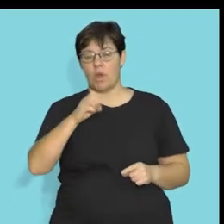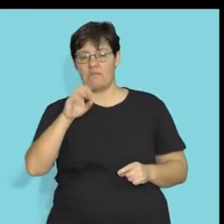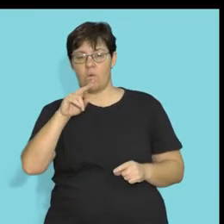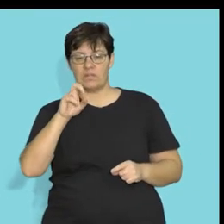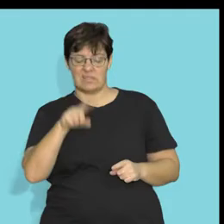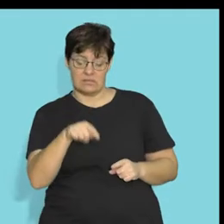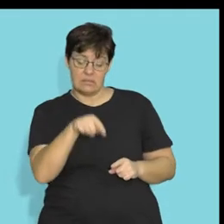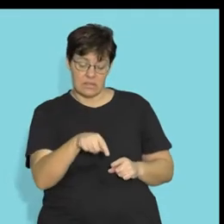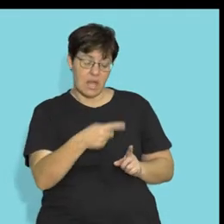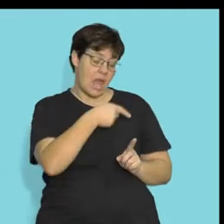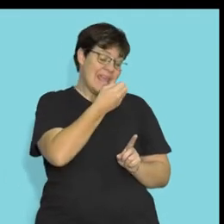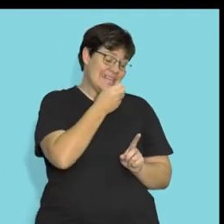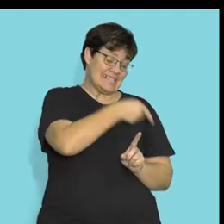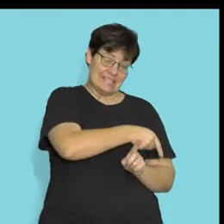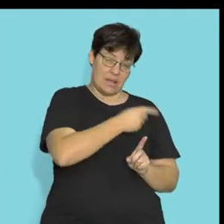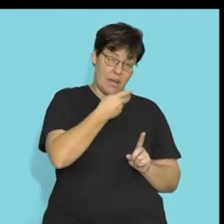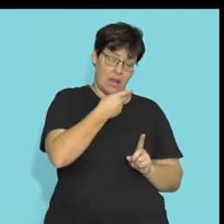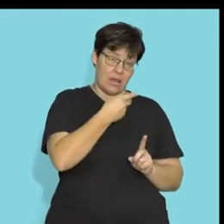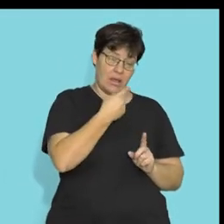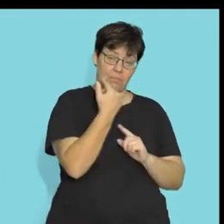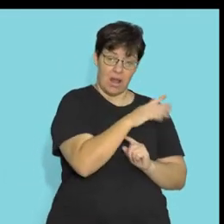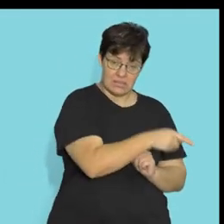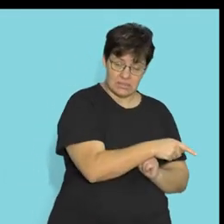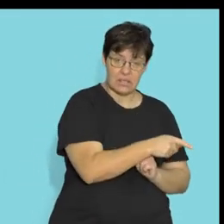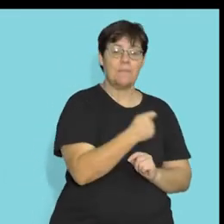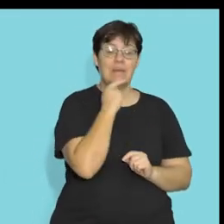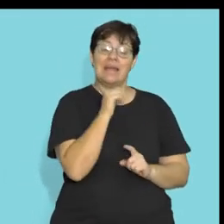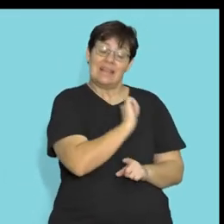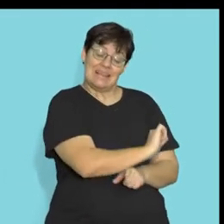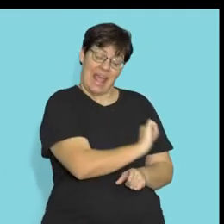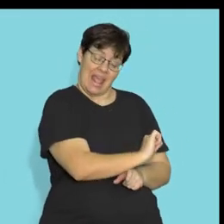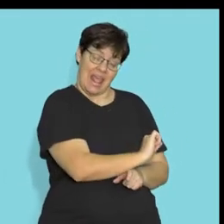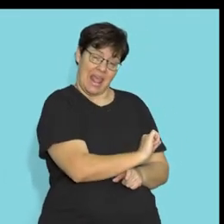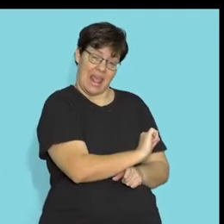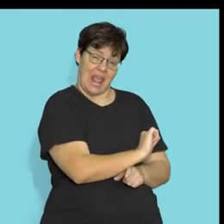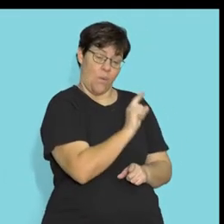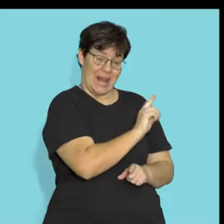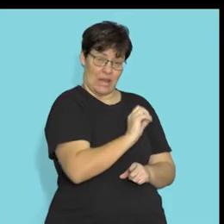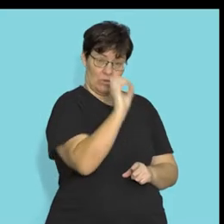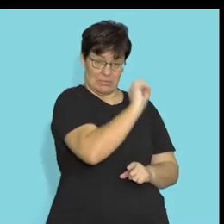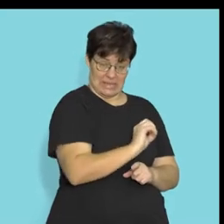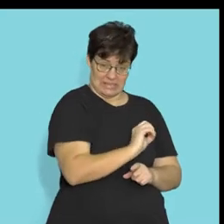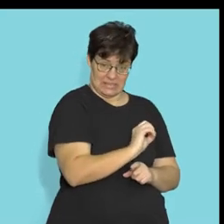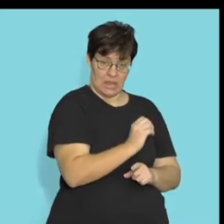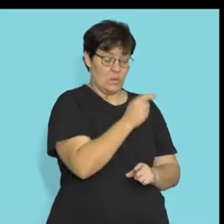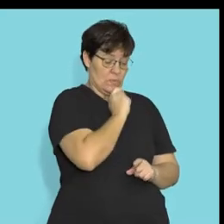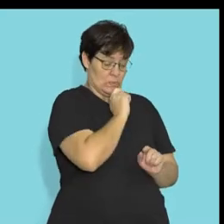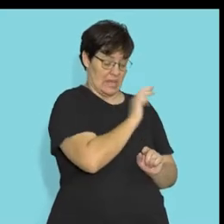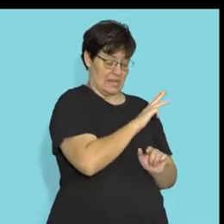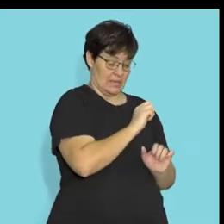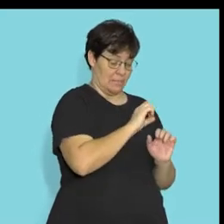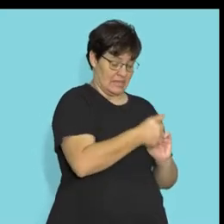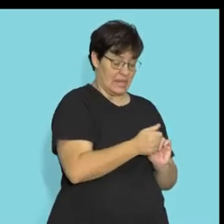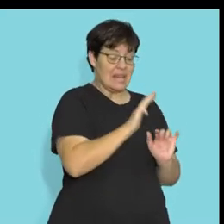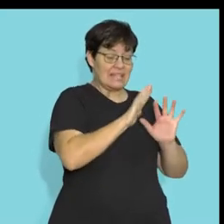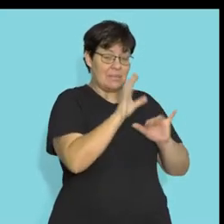herbivores, they only get 10% of that energy that the herbivores or the autotrophs produced, while your secondary consumers in